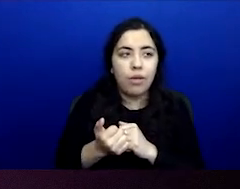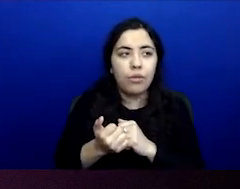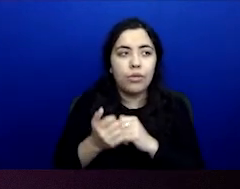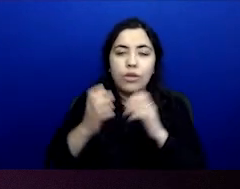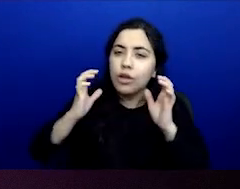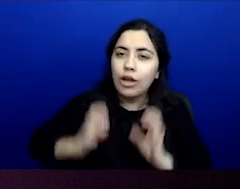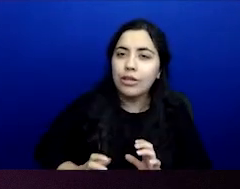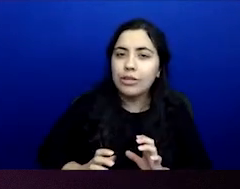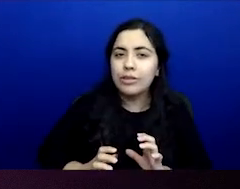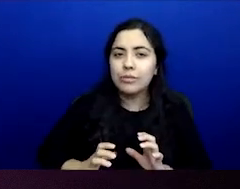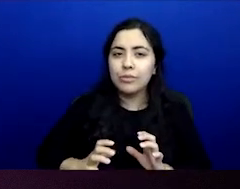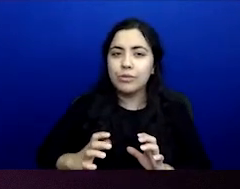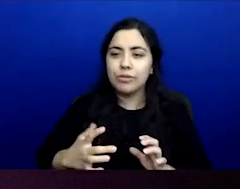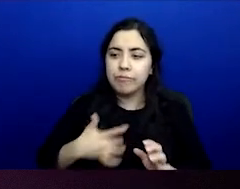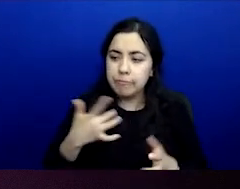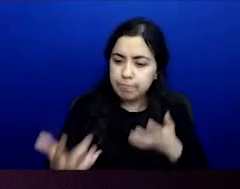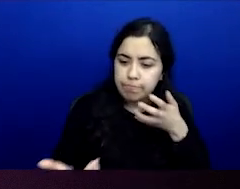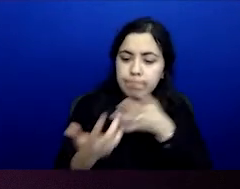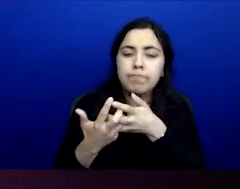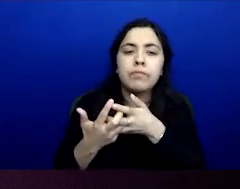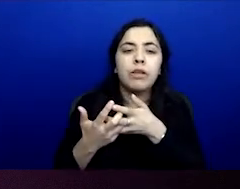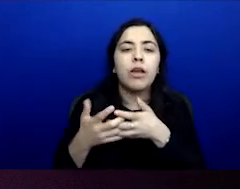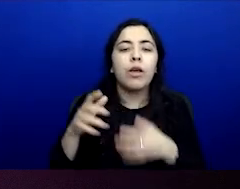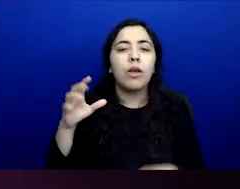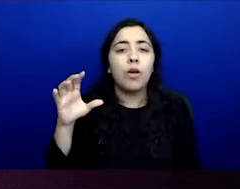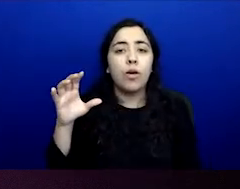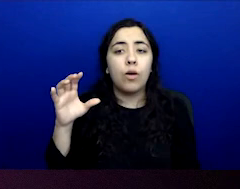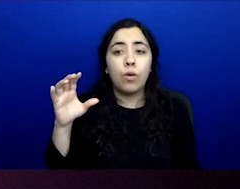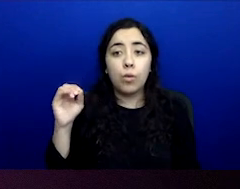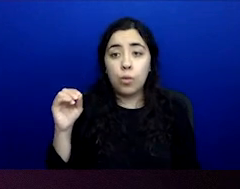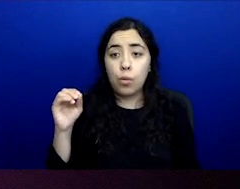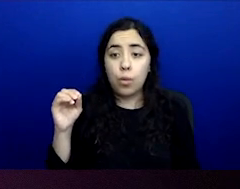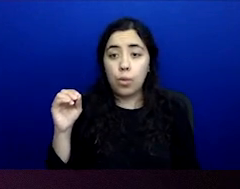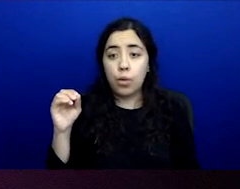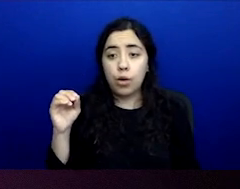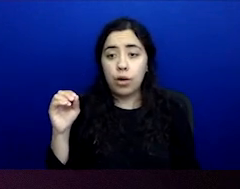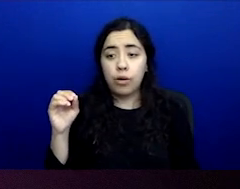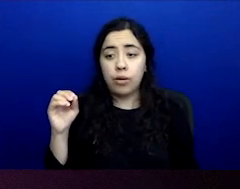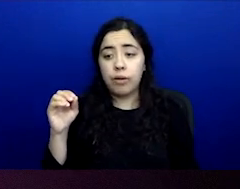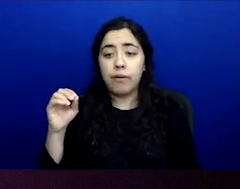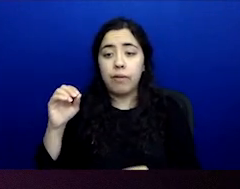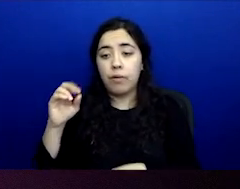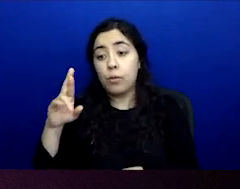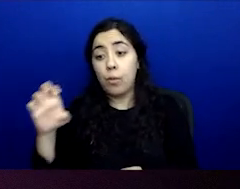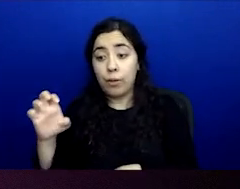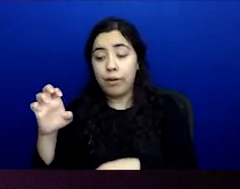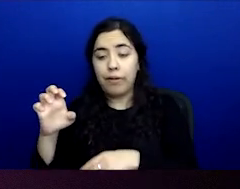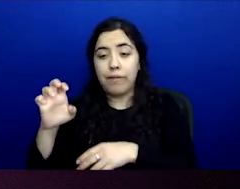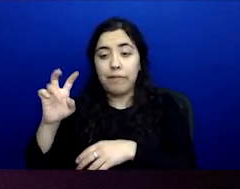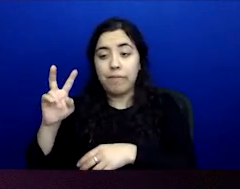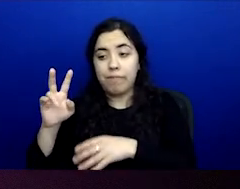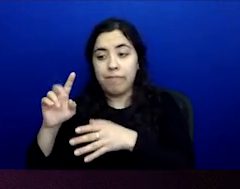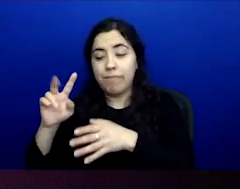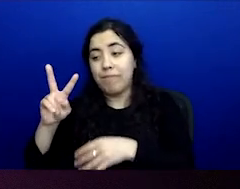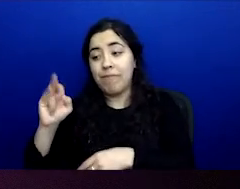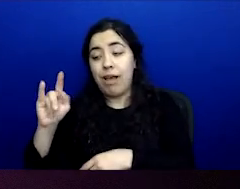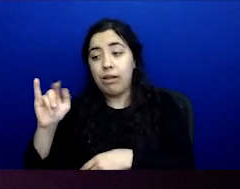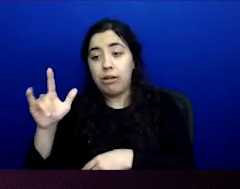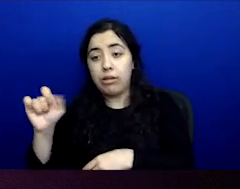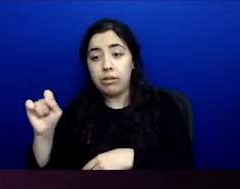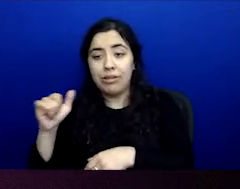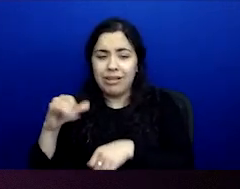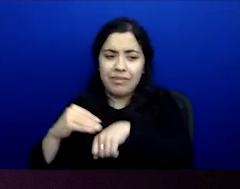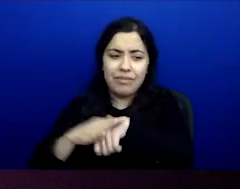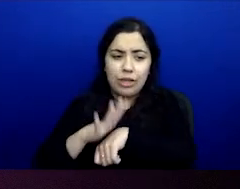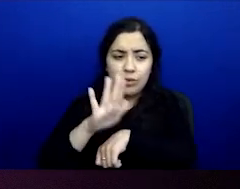customers. At the end of the day, Core Web Vitals are affecting your ranking in Google search in comparison to your